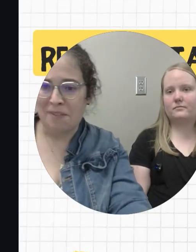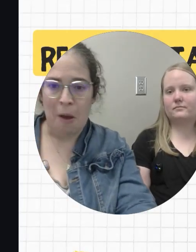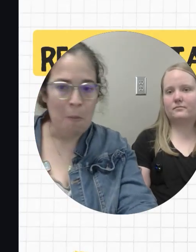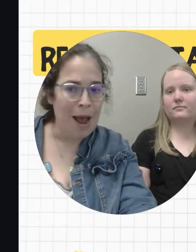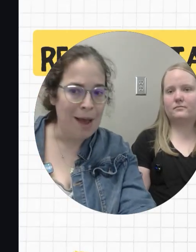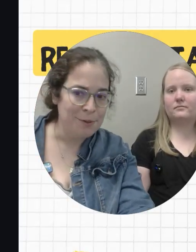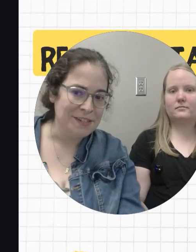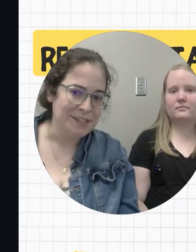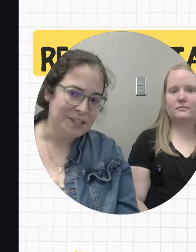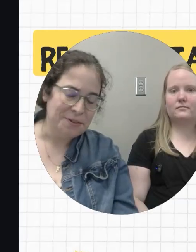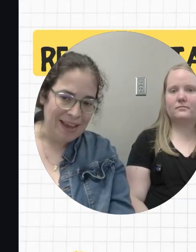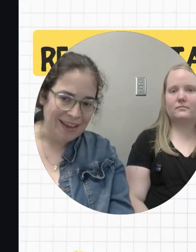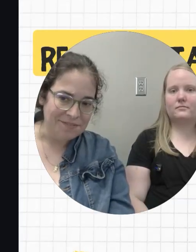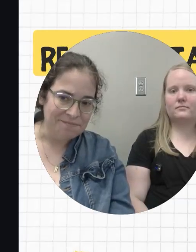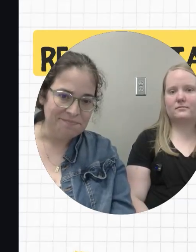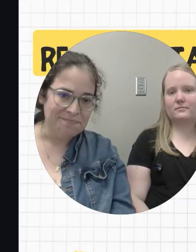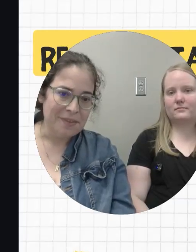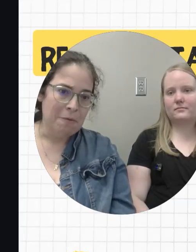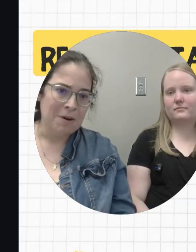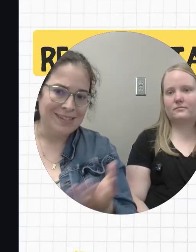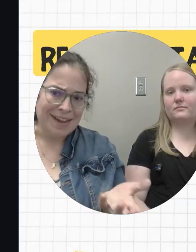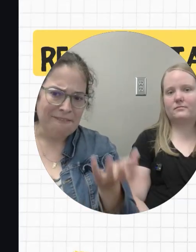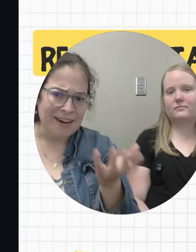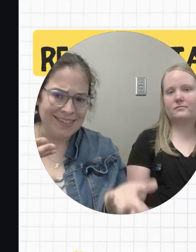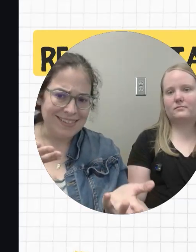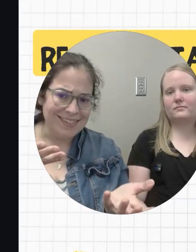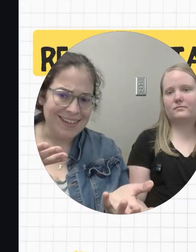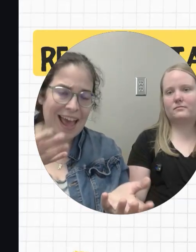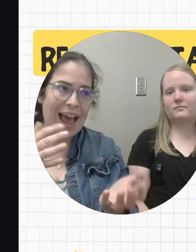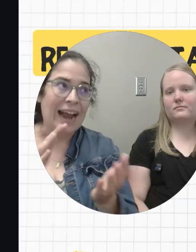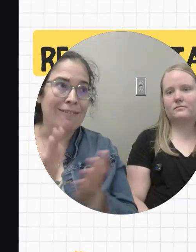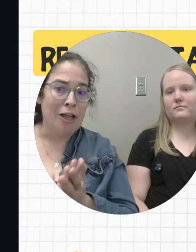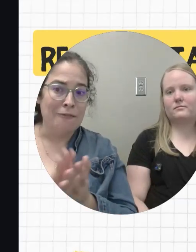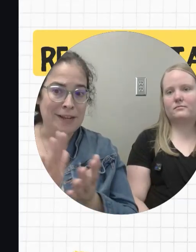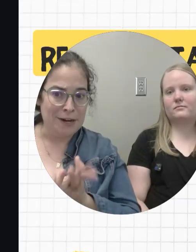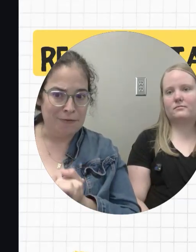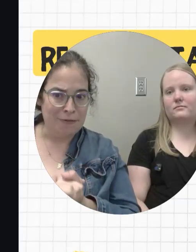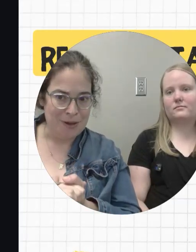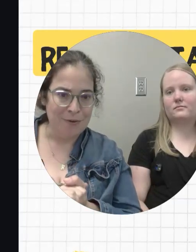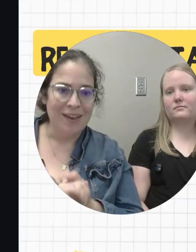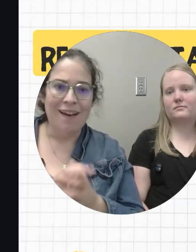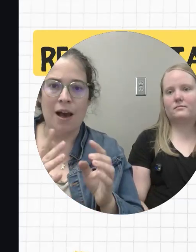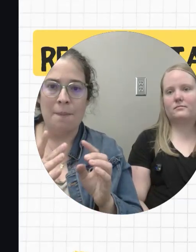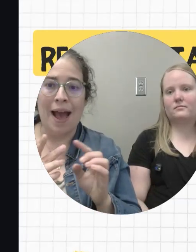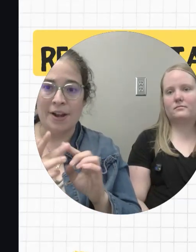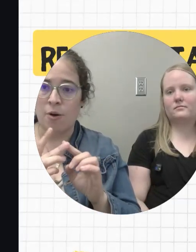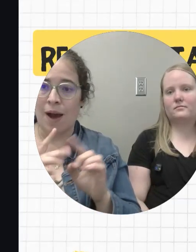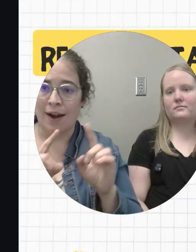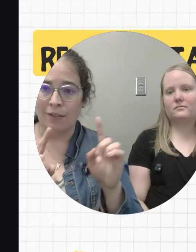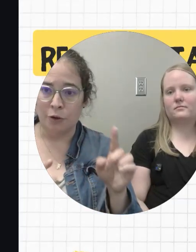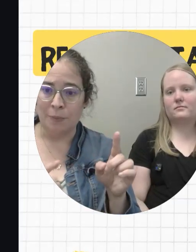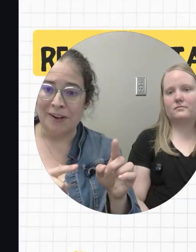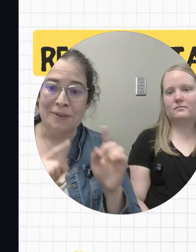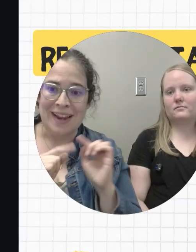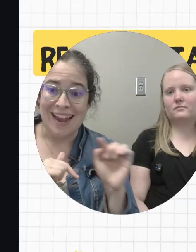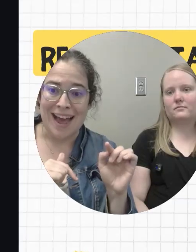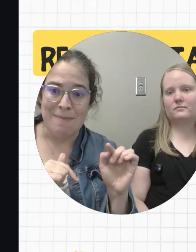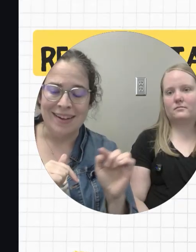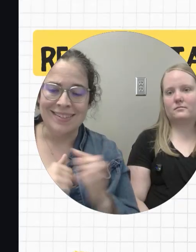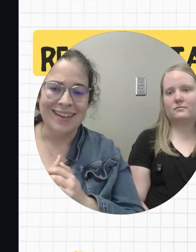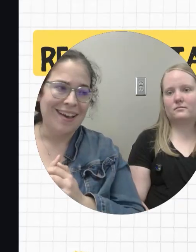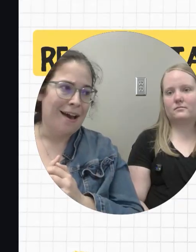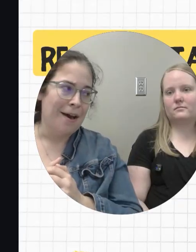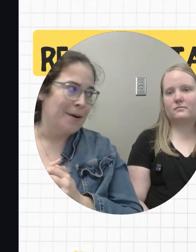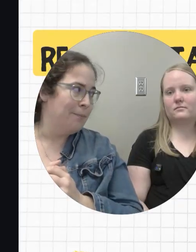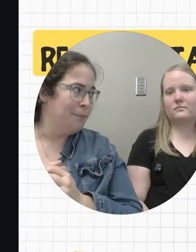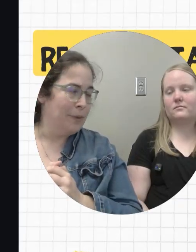How'd you feel? What observations did you make? What's the difference? I'd love to hear from you. I know on Loom here, you can